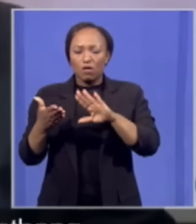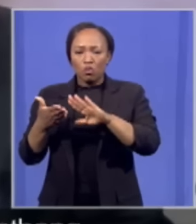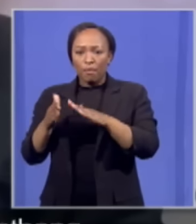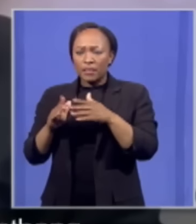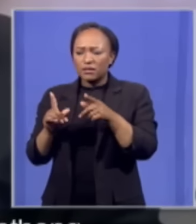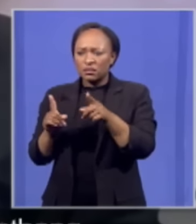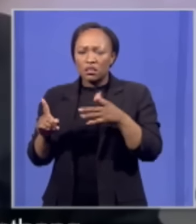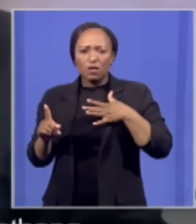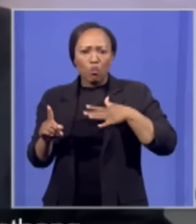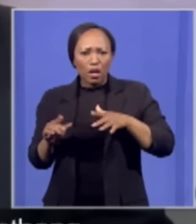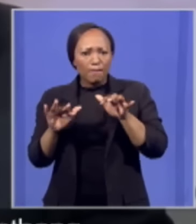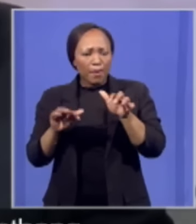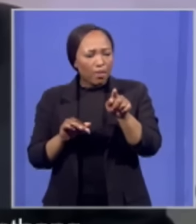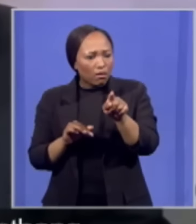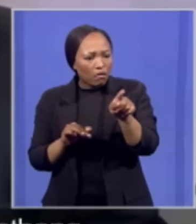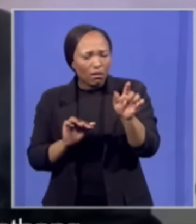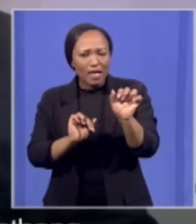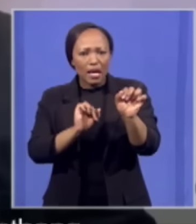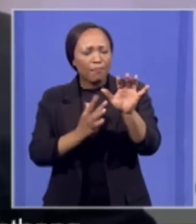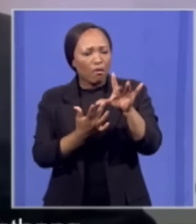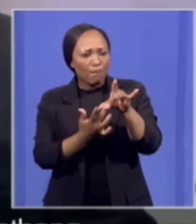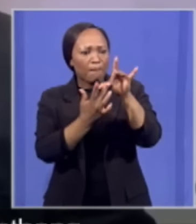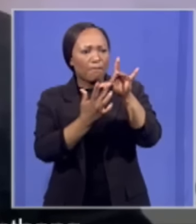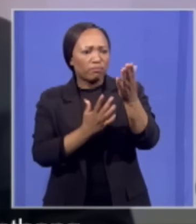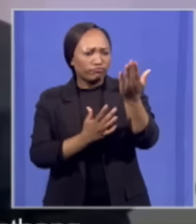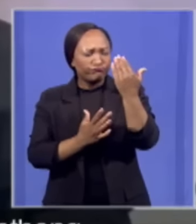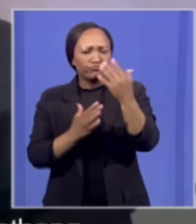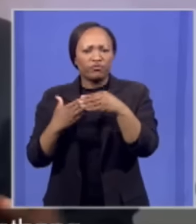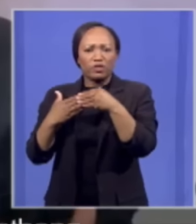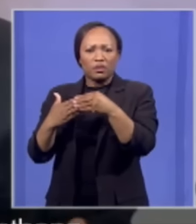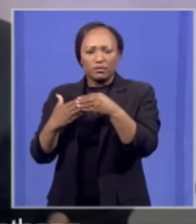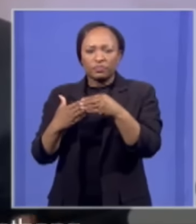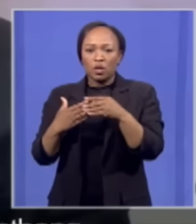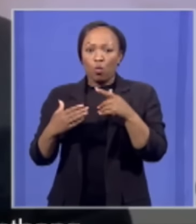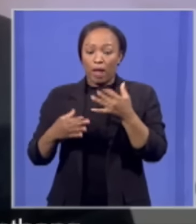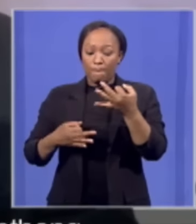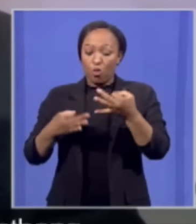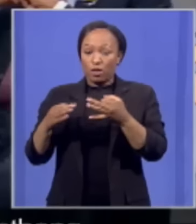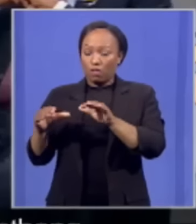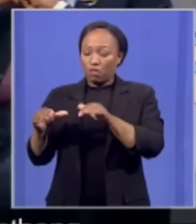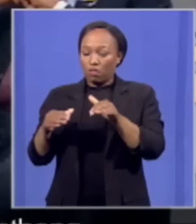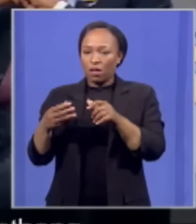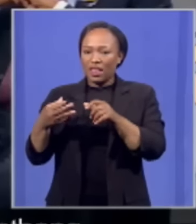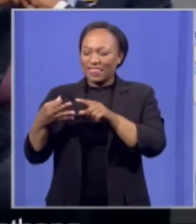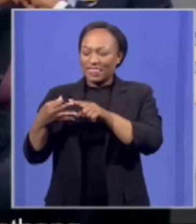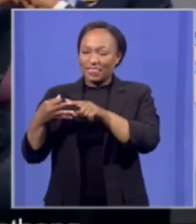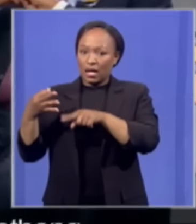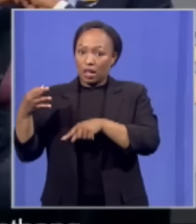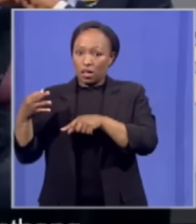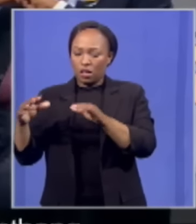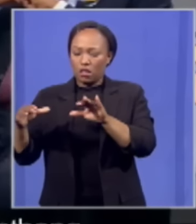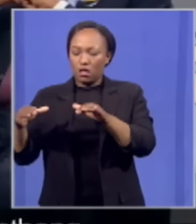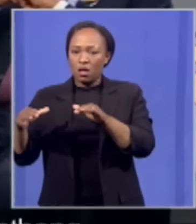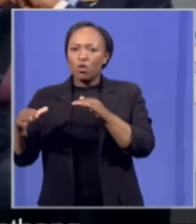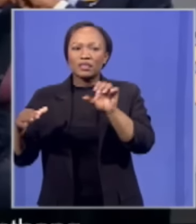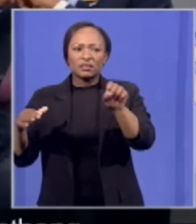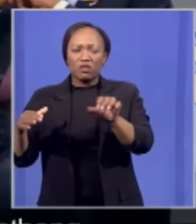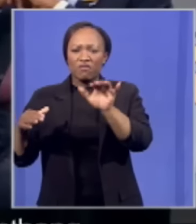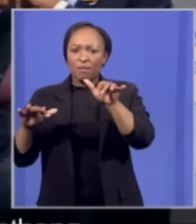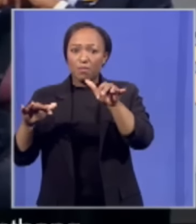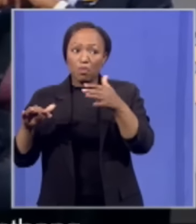own candidates forward. And so as the three parties and inviting many other South Africans, we're saying in owning this